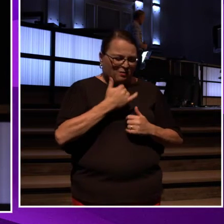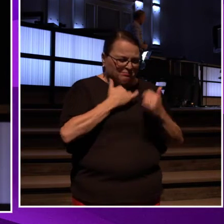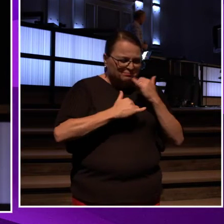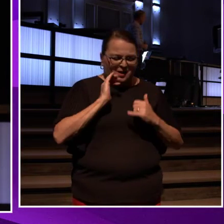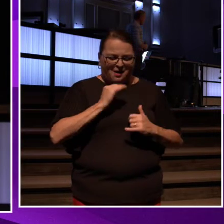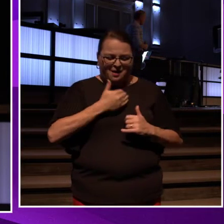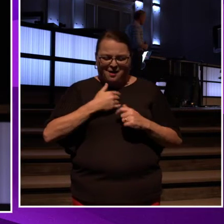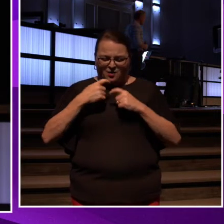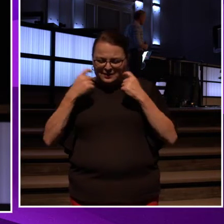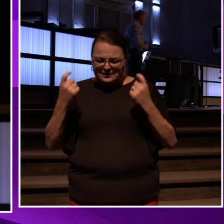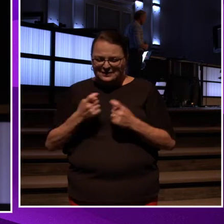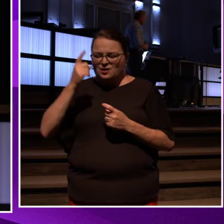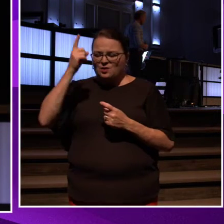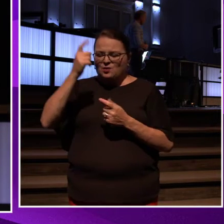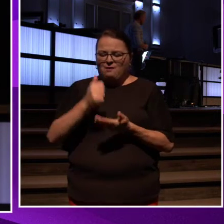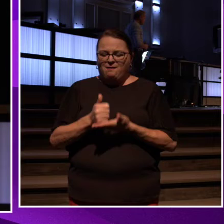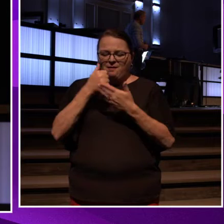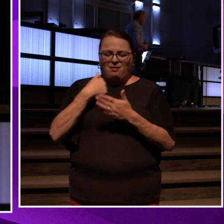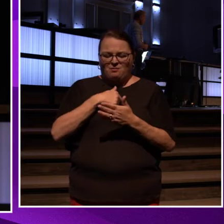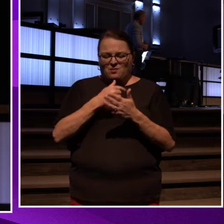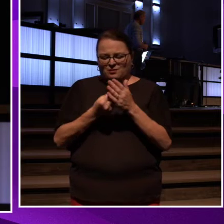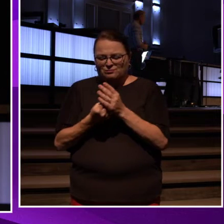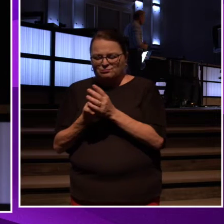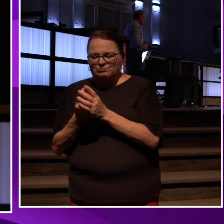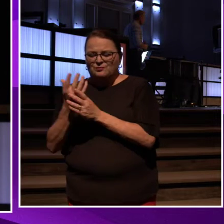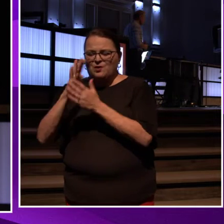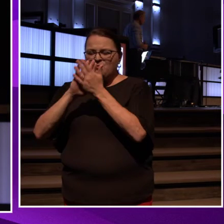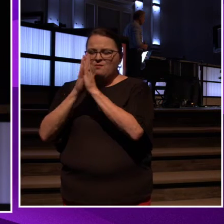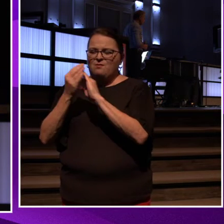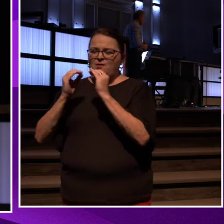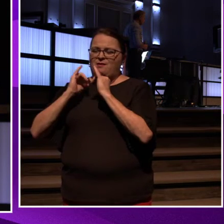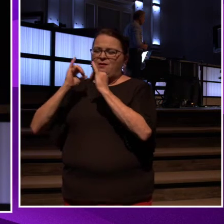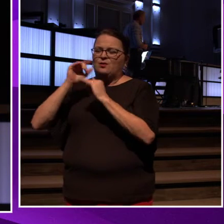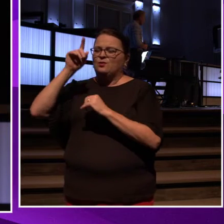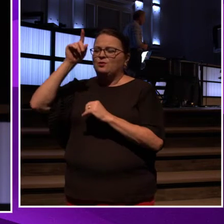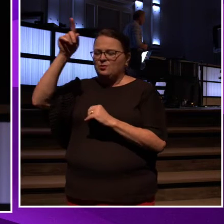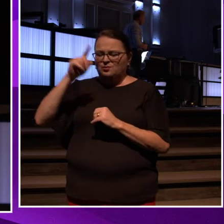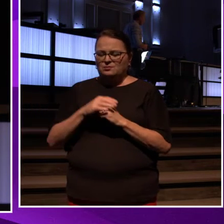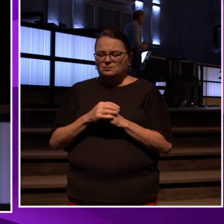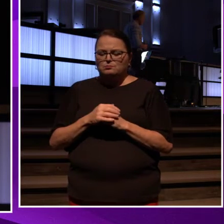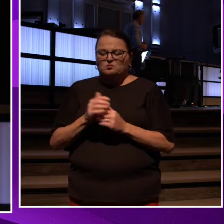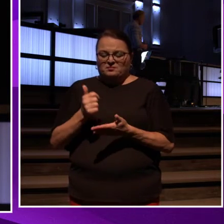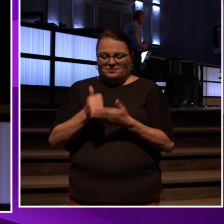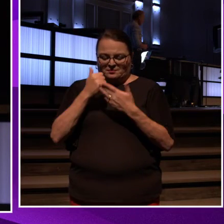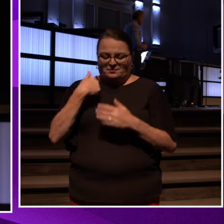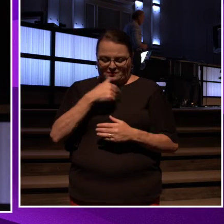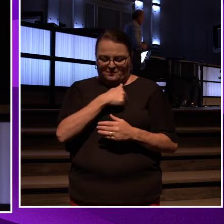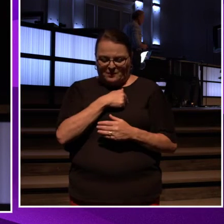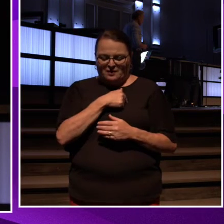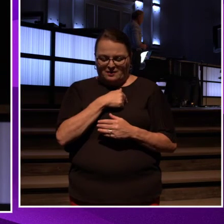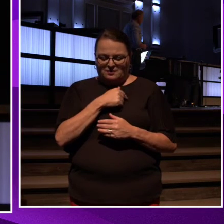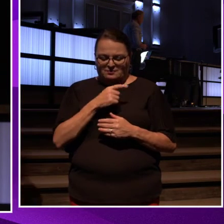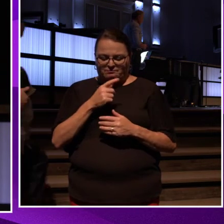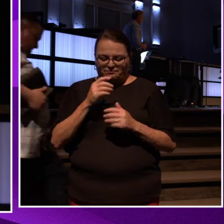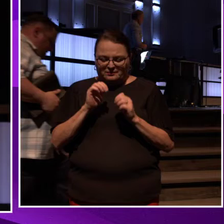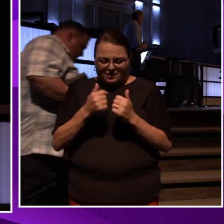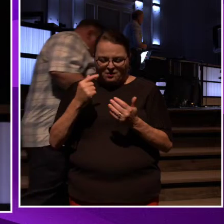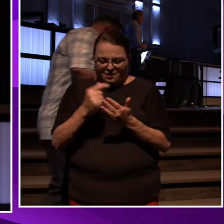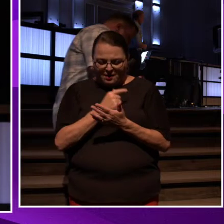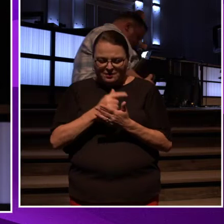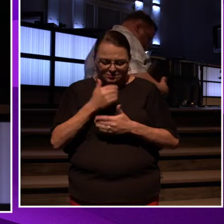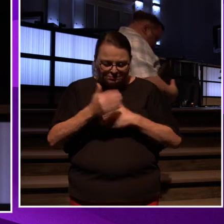want to sanctify us, and we thank you for that. Lord, help us to be aware of how the gospel moves in our life and through our